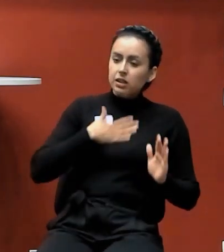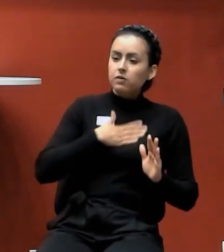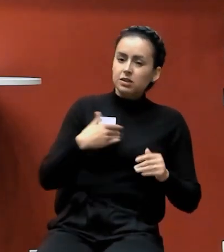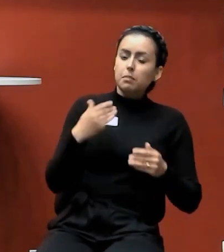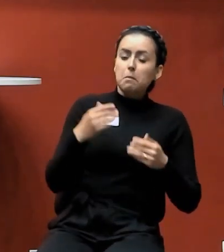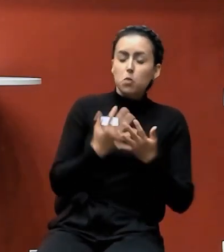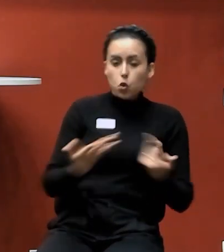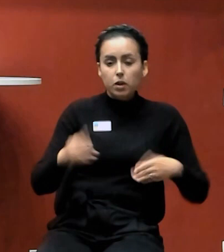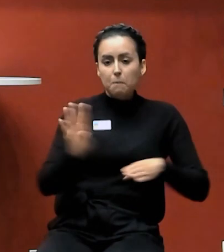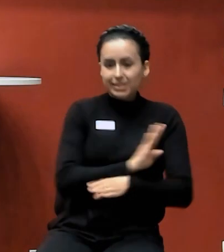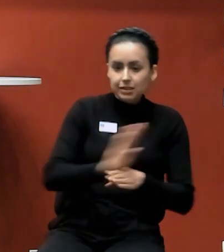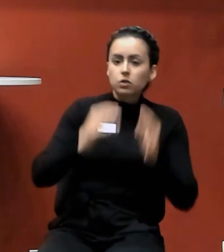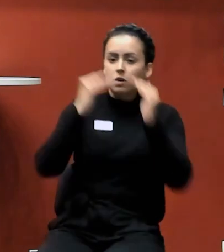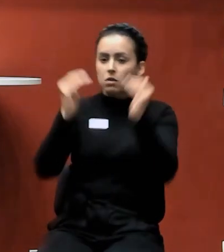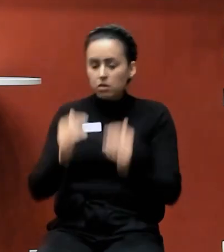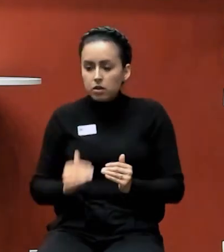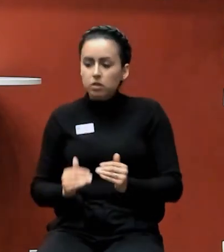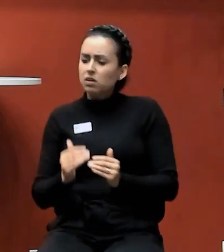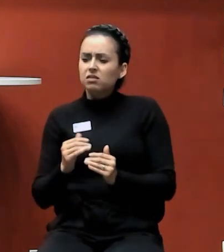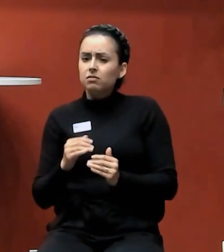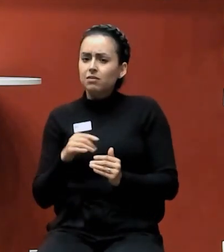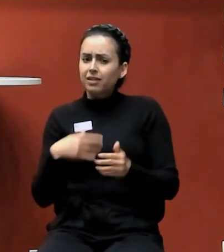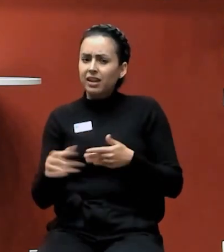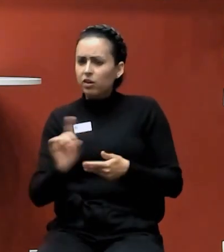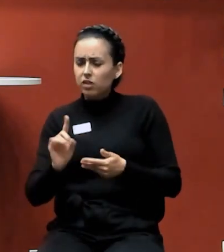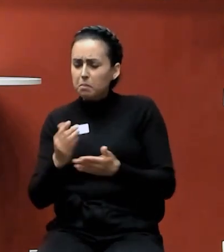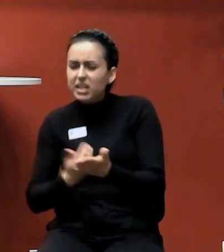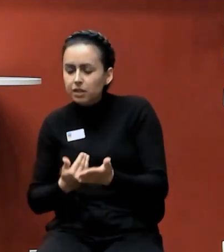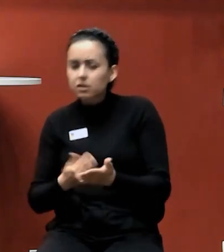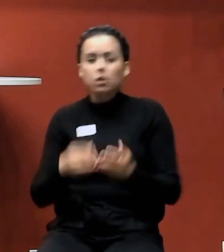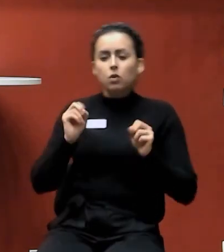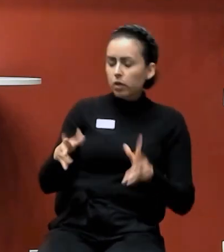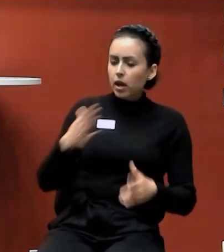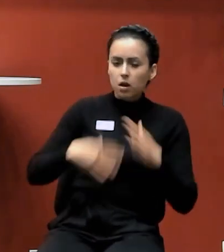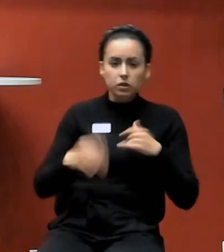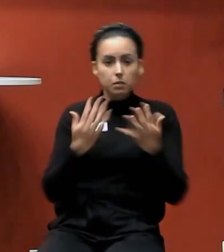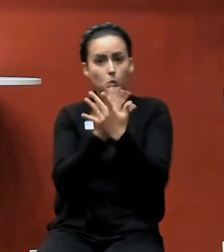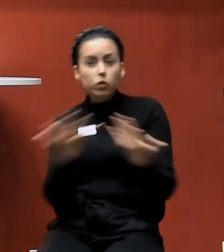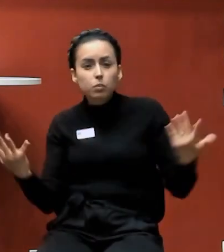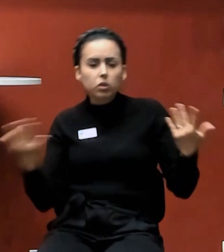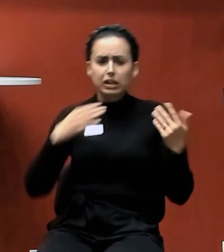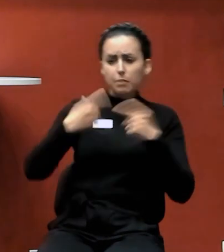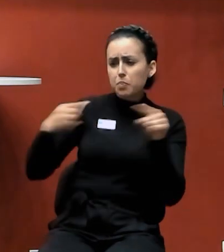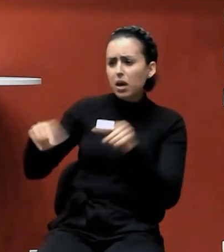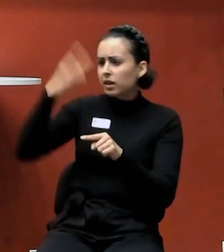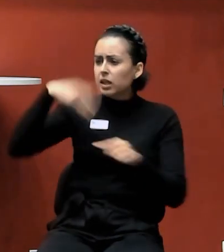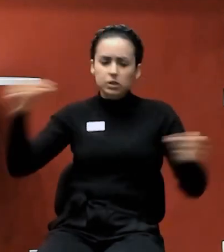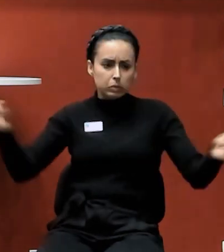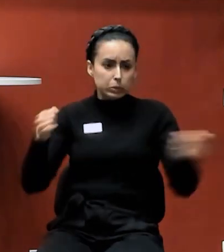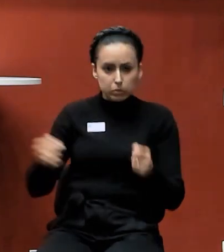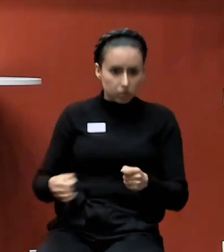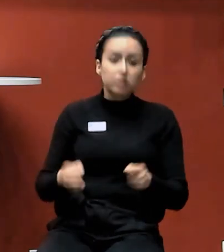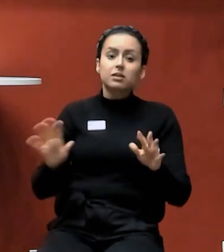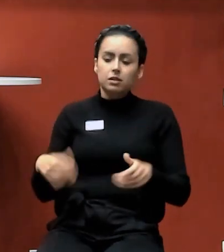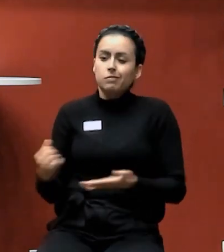and organizations are doing it for the sake of, okay, like more like diversity and different kind of people equals more money. Or then